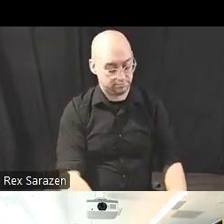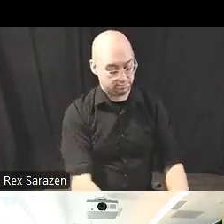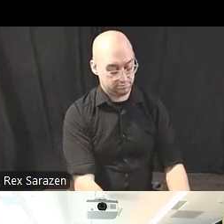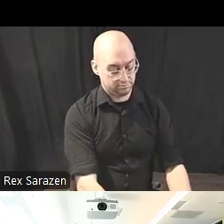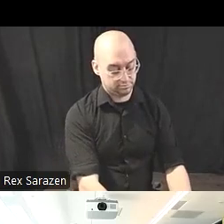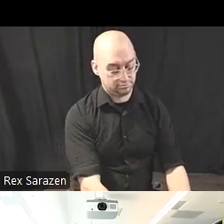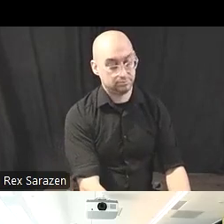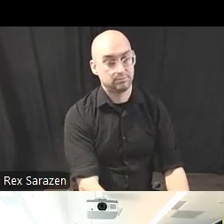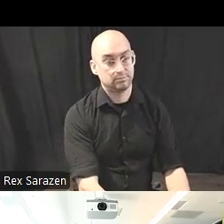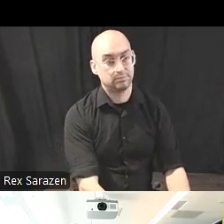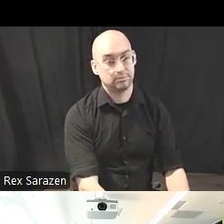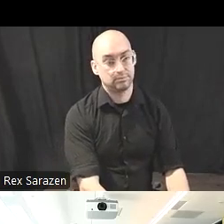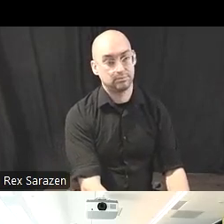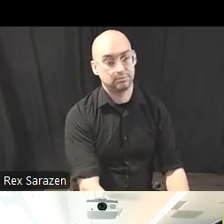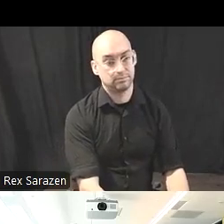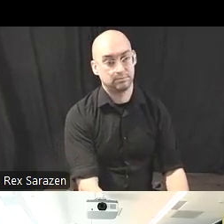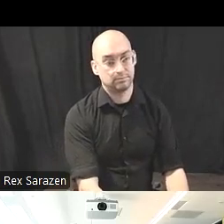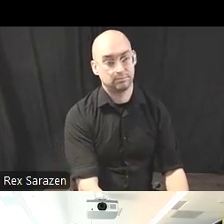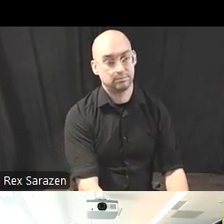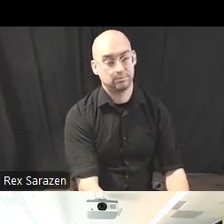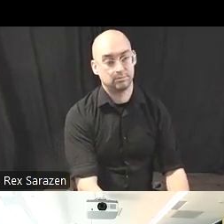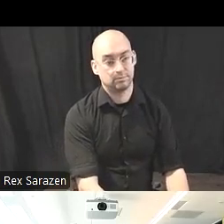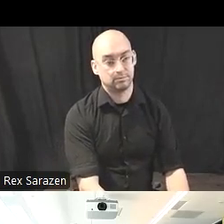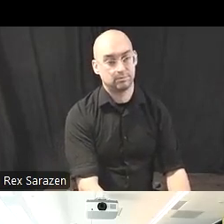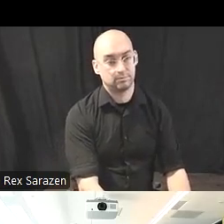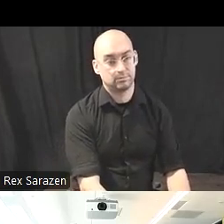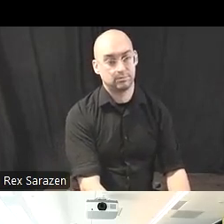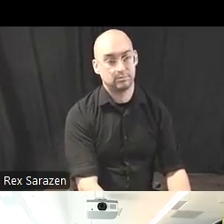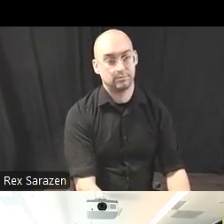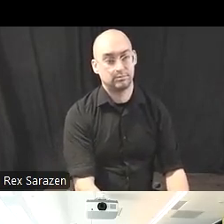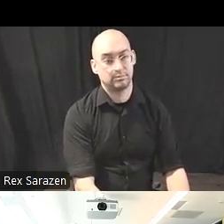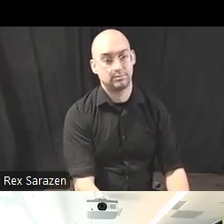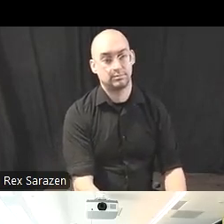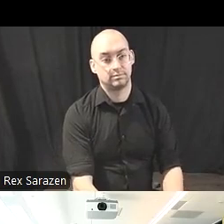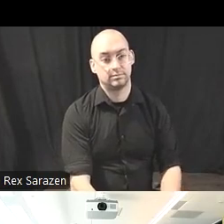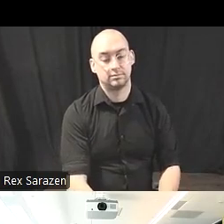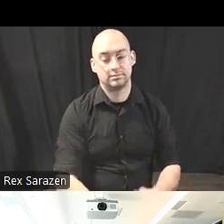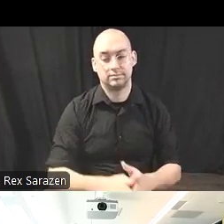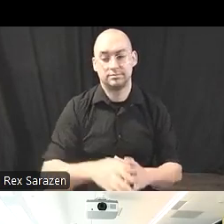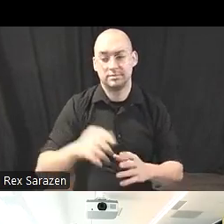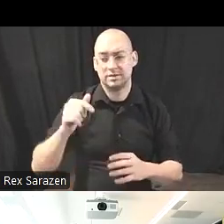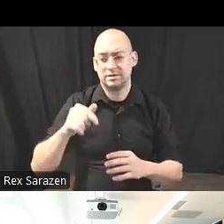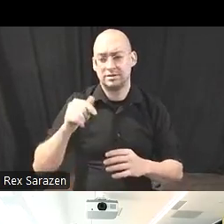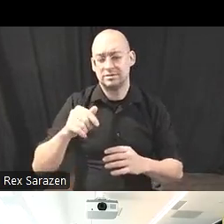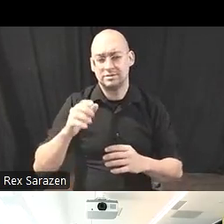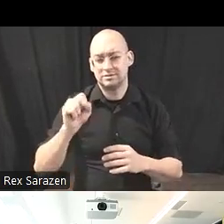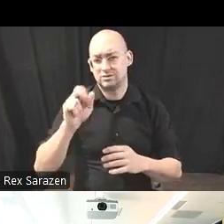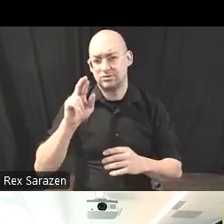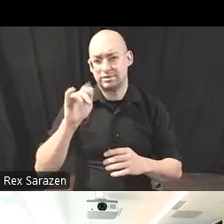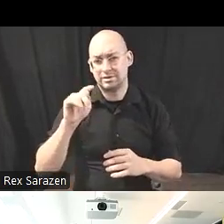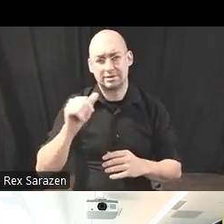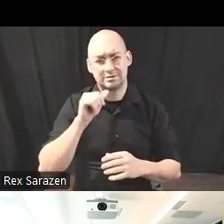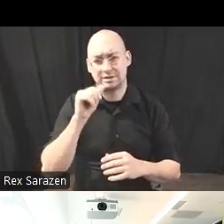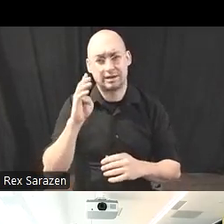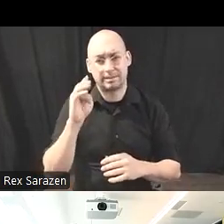Have Sarita on? She had to hop off. Okay, and she's not back. She was landing. Can we just We